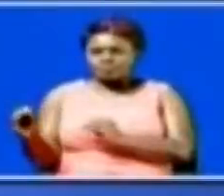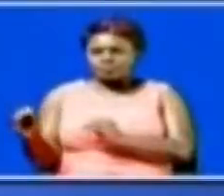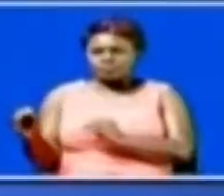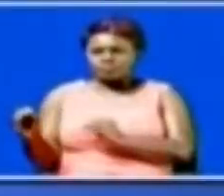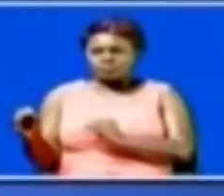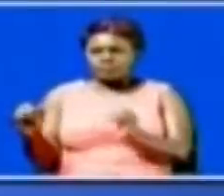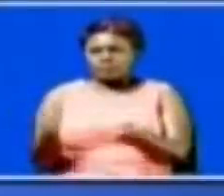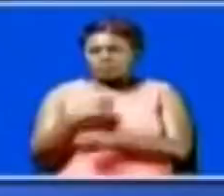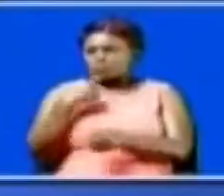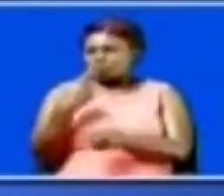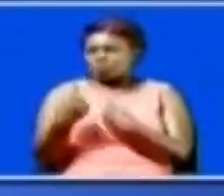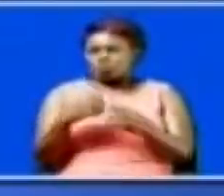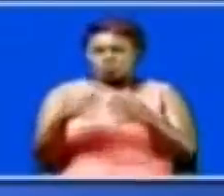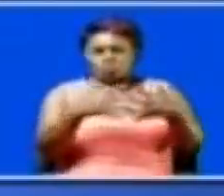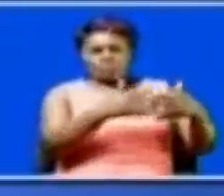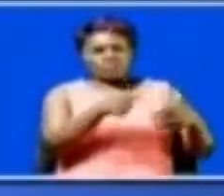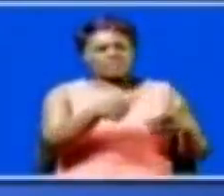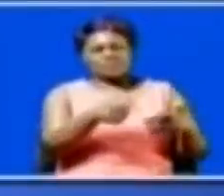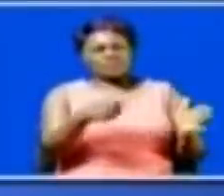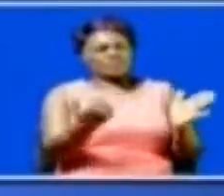can't talk about the US, it's in a state of flux.